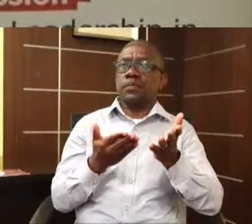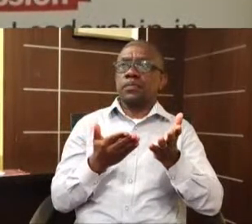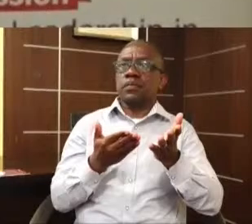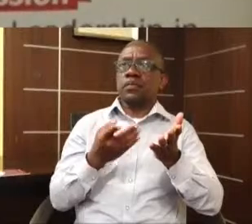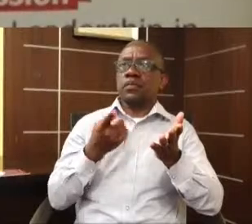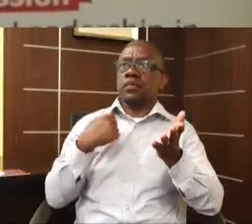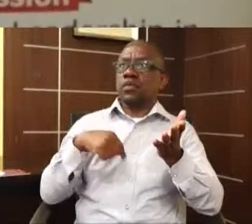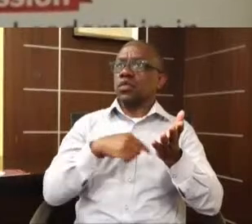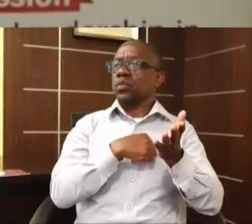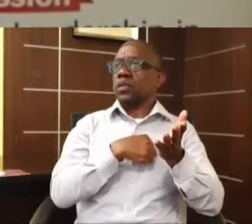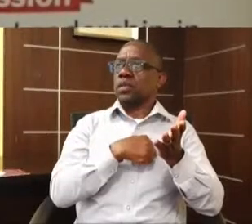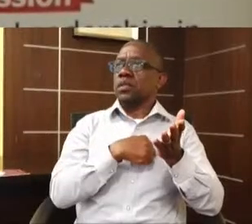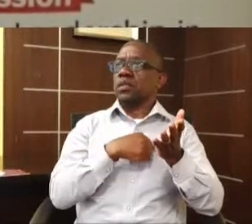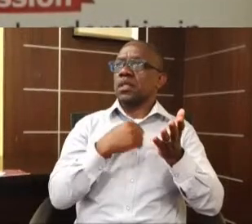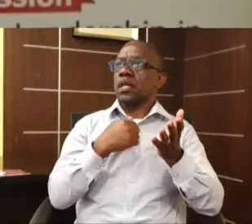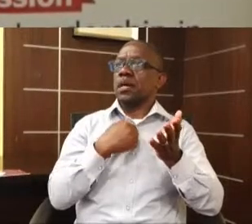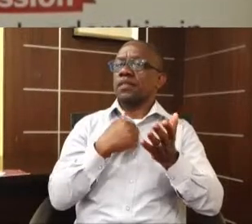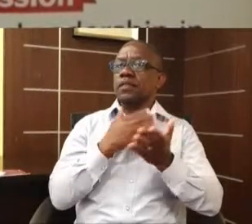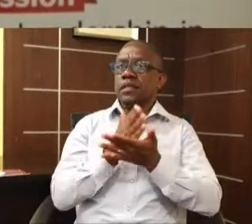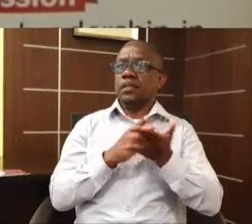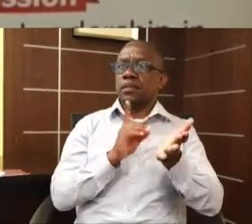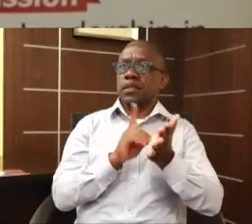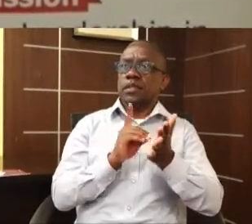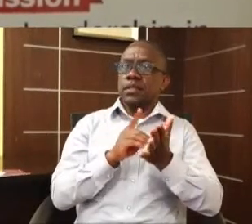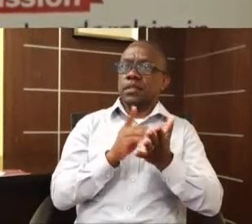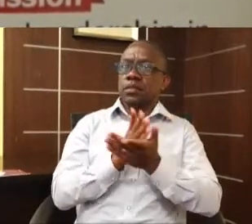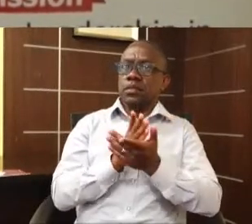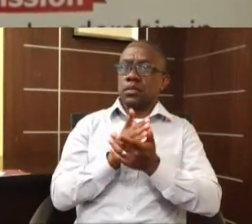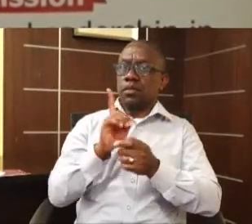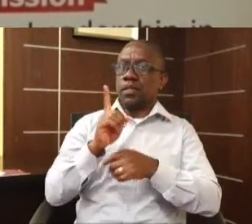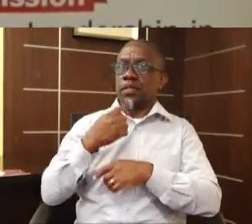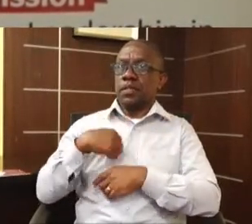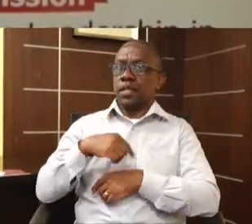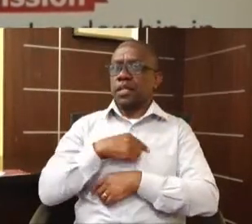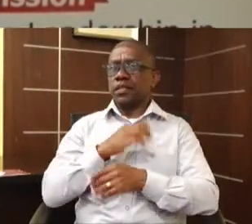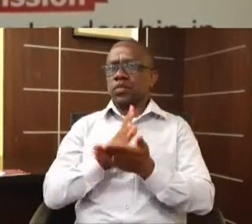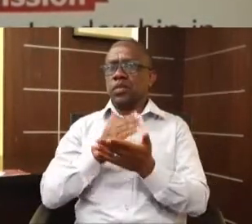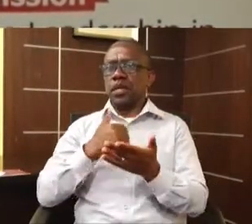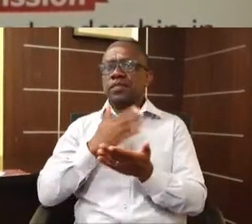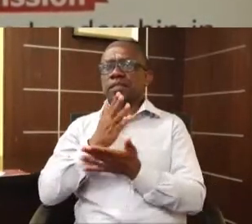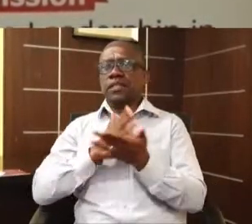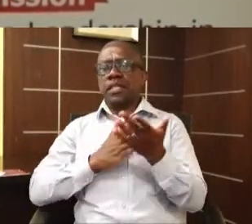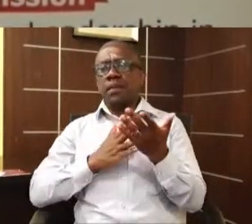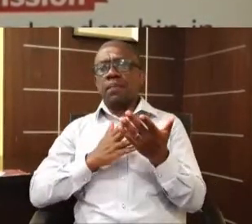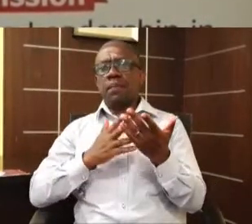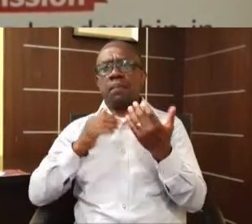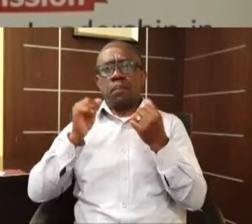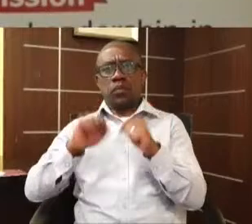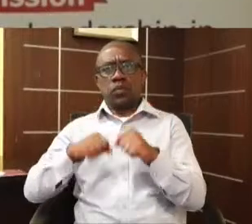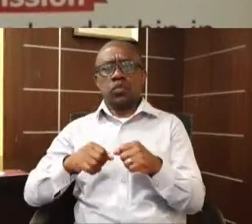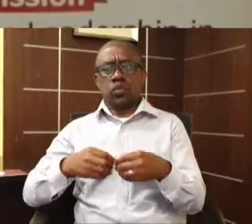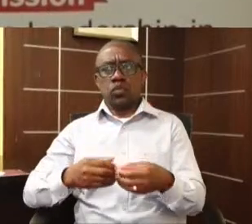we collect some data, yes, but we still don't have the ability to make them publicly available,